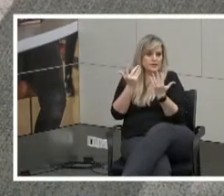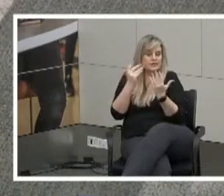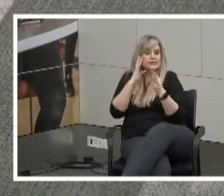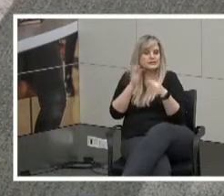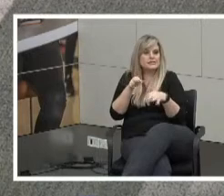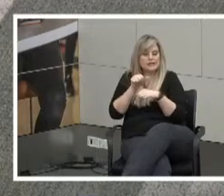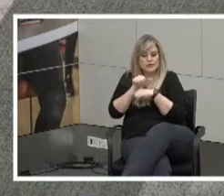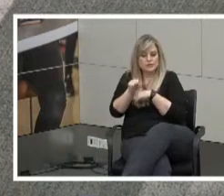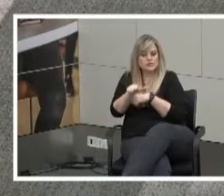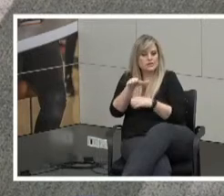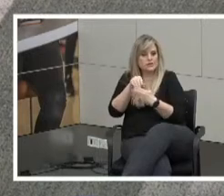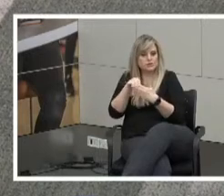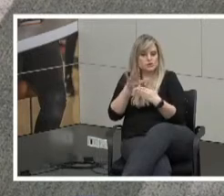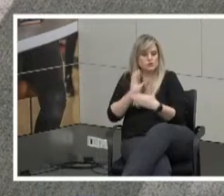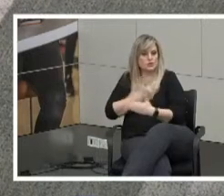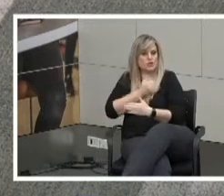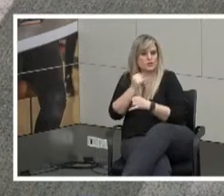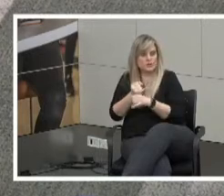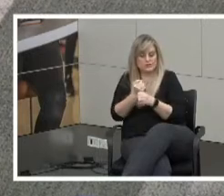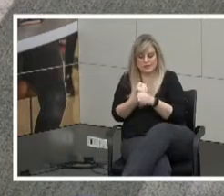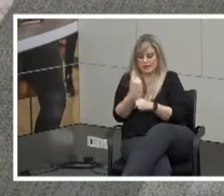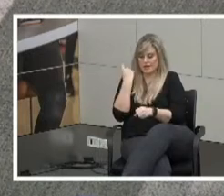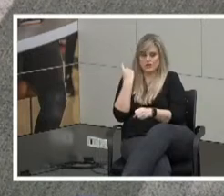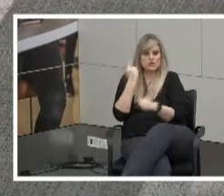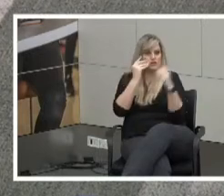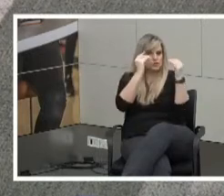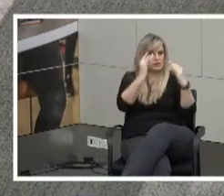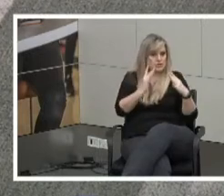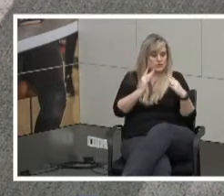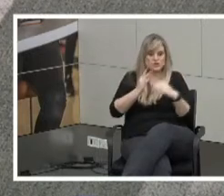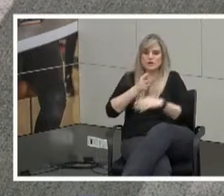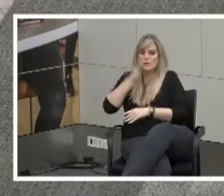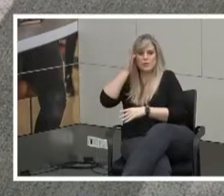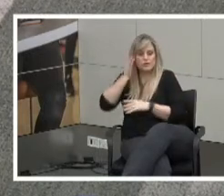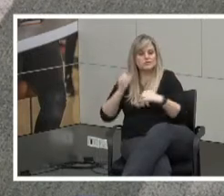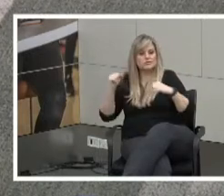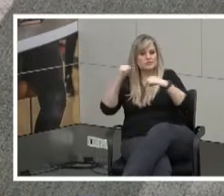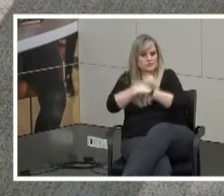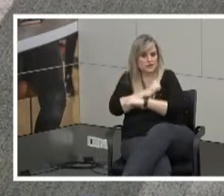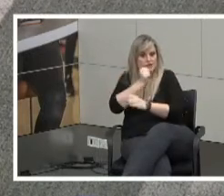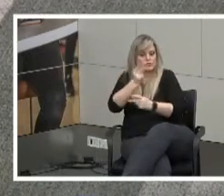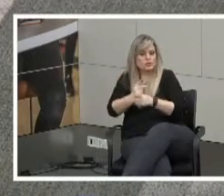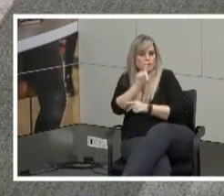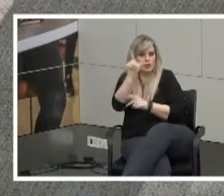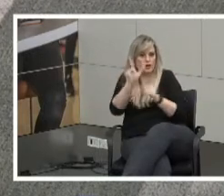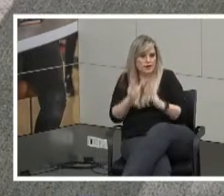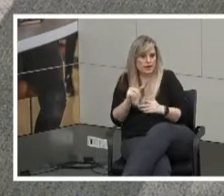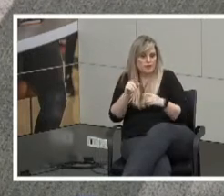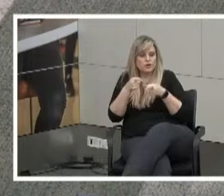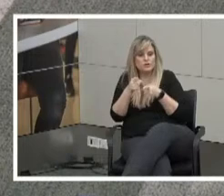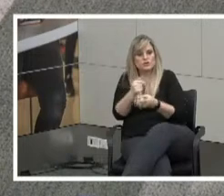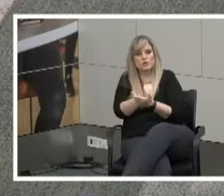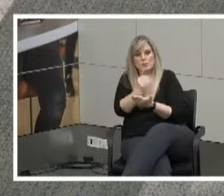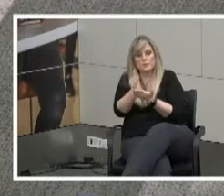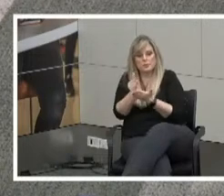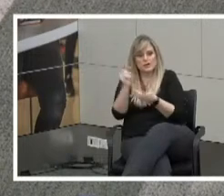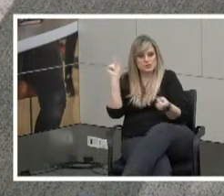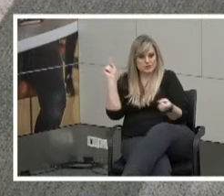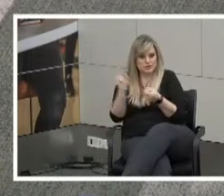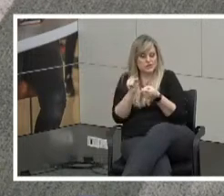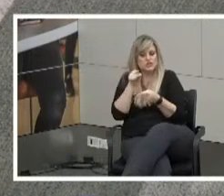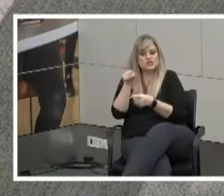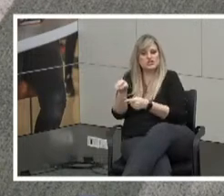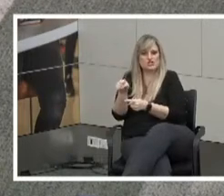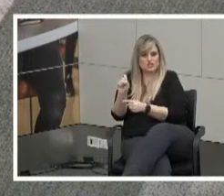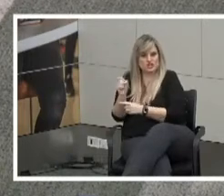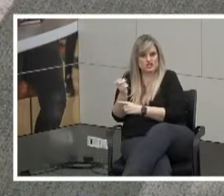campus last year teachers and parents fought to keep our librarian when we were um facing budget cuts she is the common